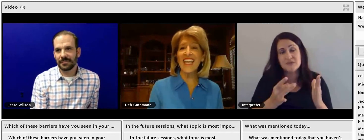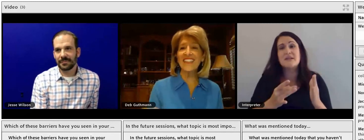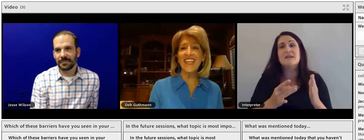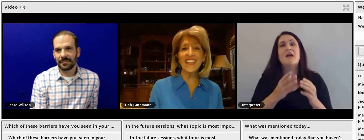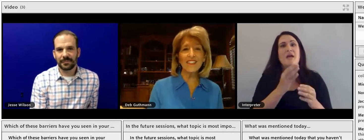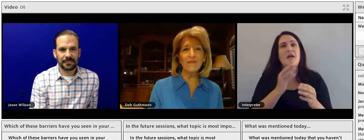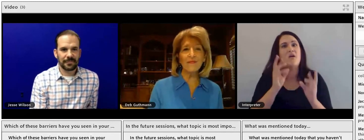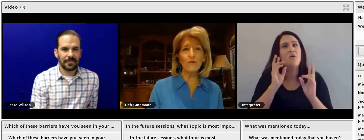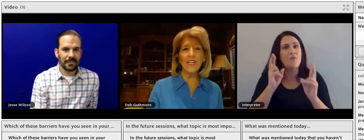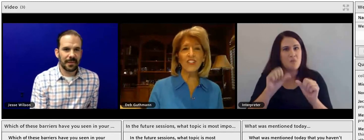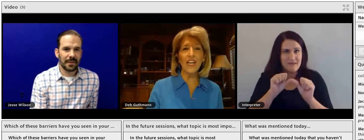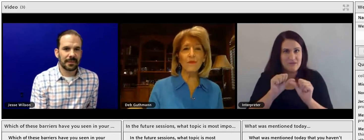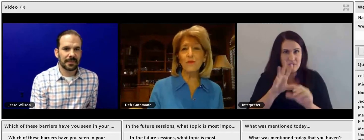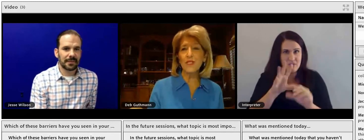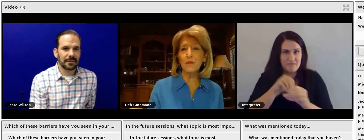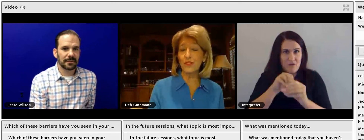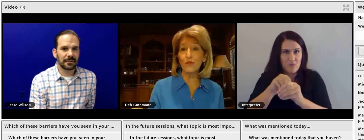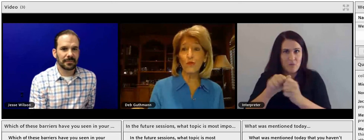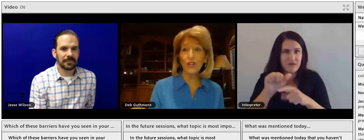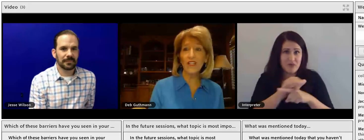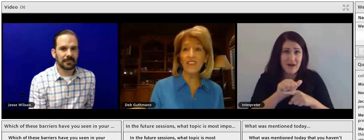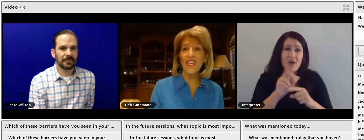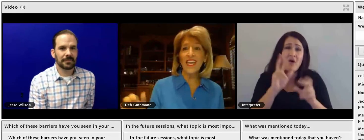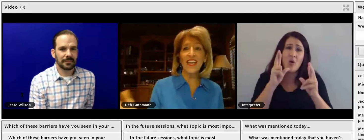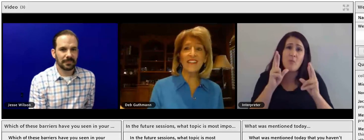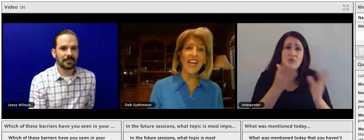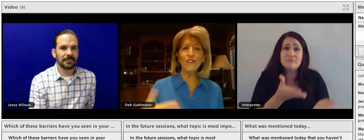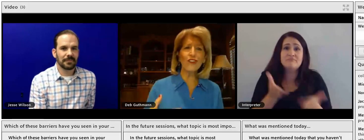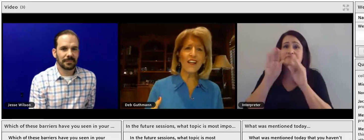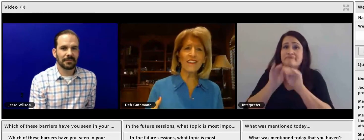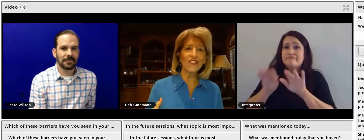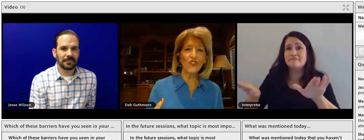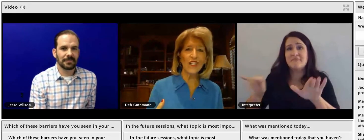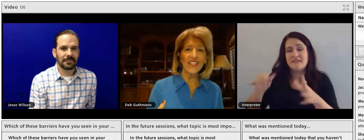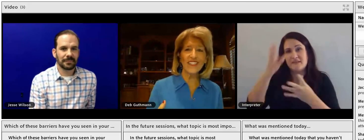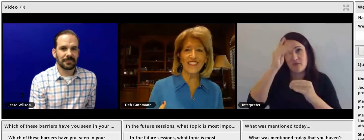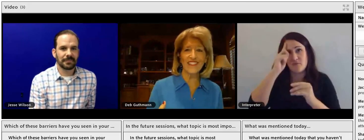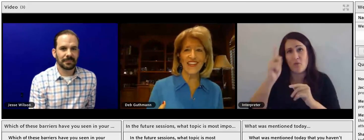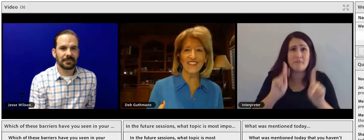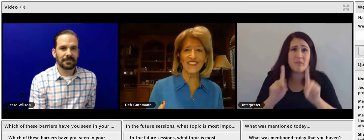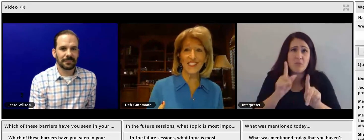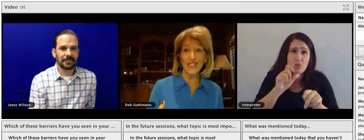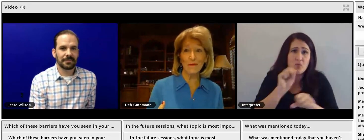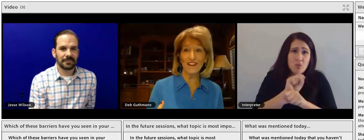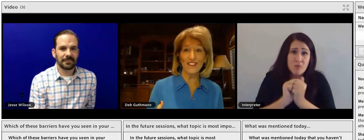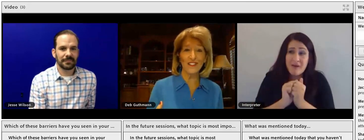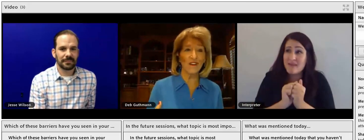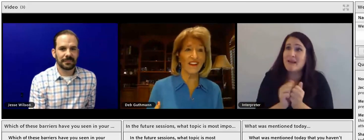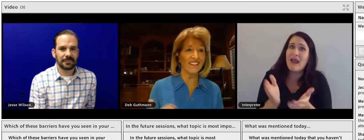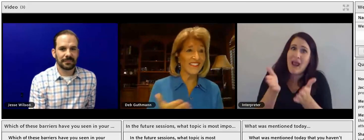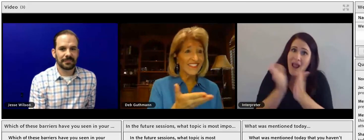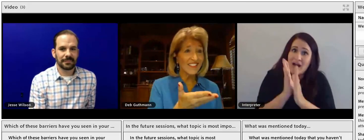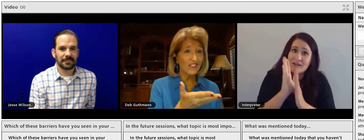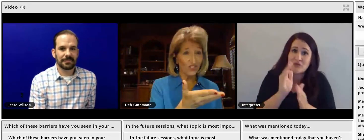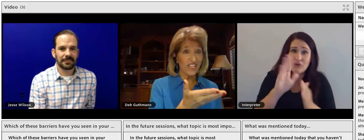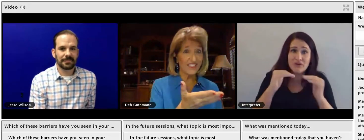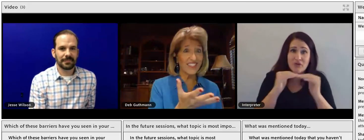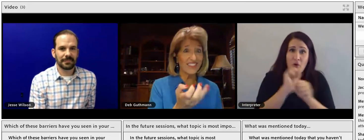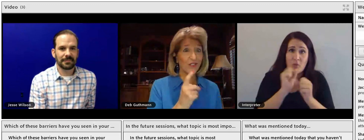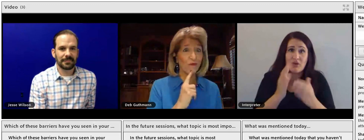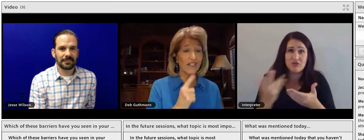in the trainings and take this information out to people you work with and have your colleagues join in to the next seminars